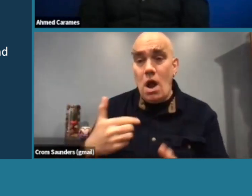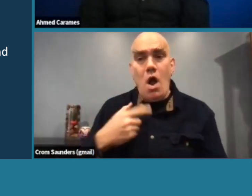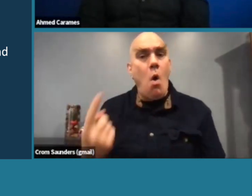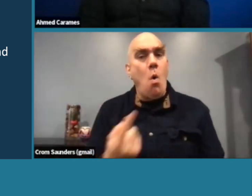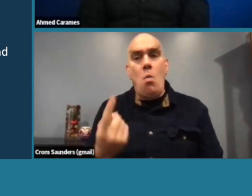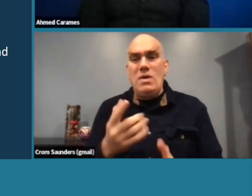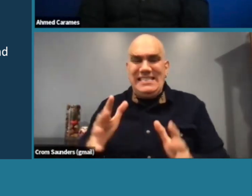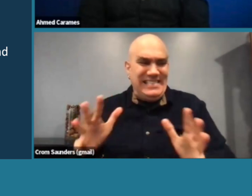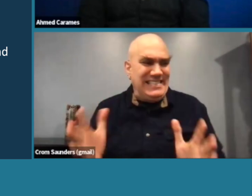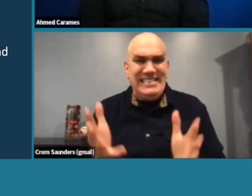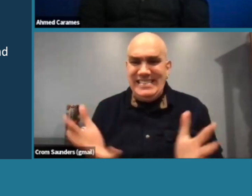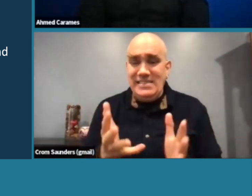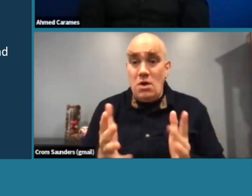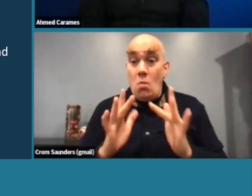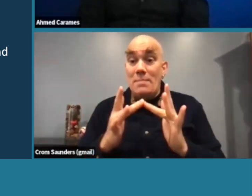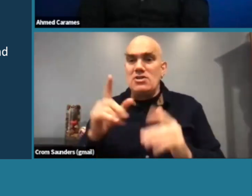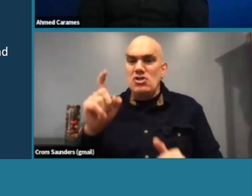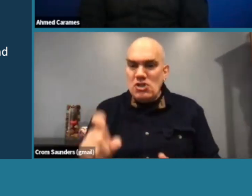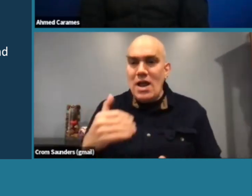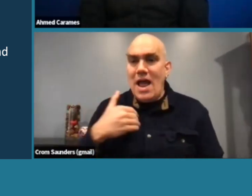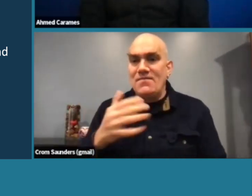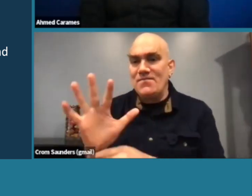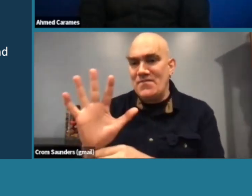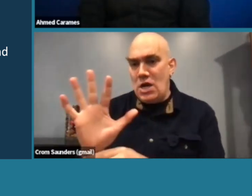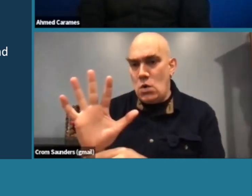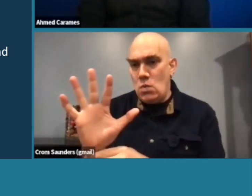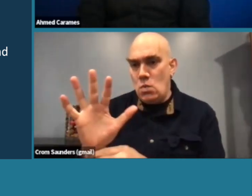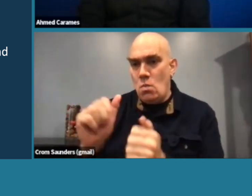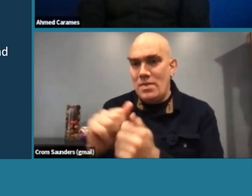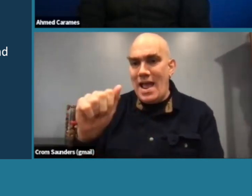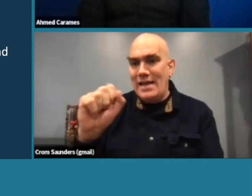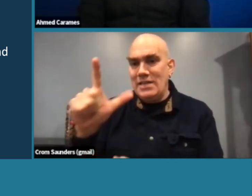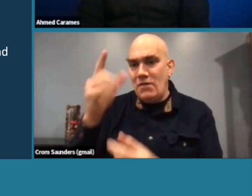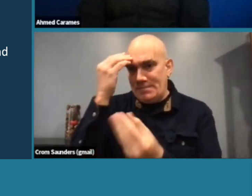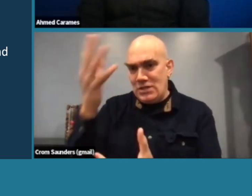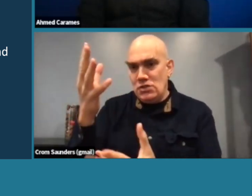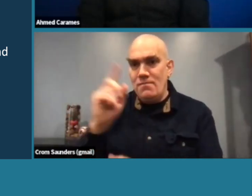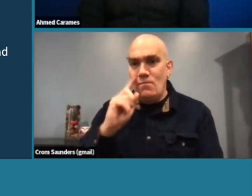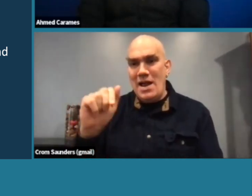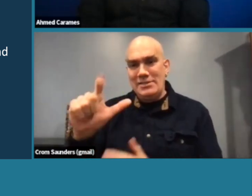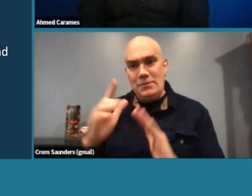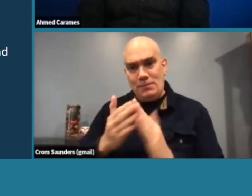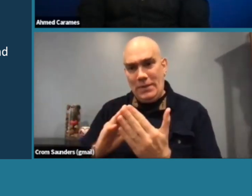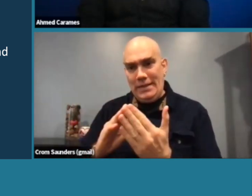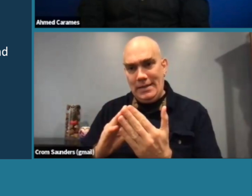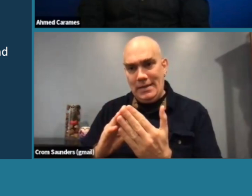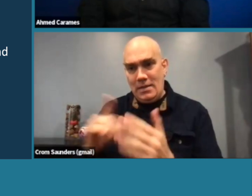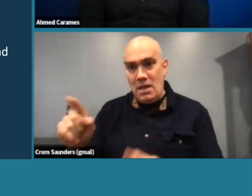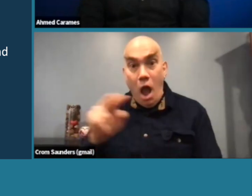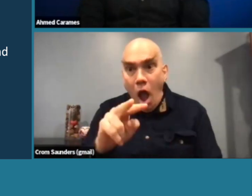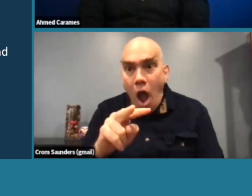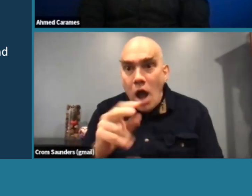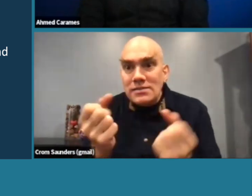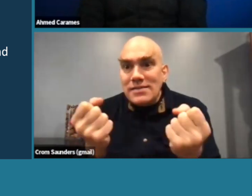for marketing. So an easy example, and it's one that I always encourage, is that they should have a video with